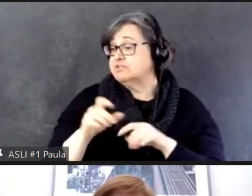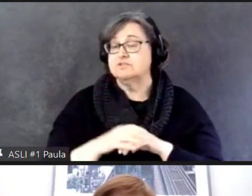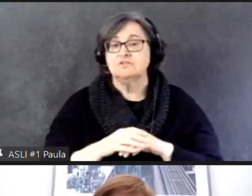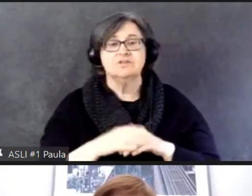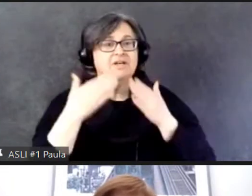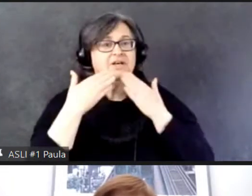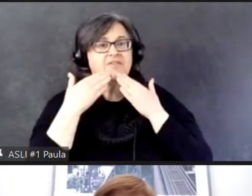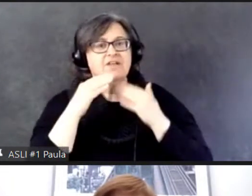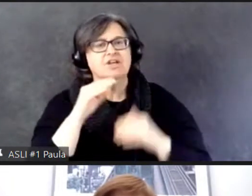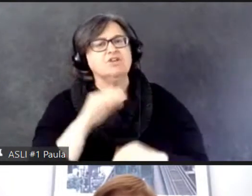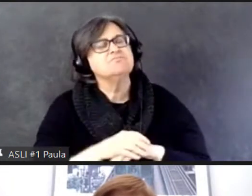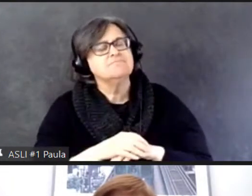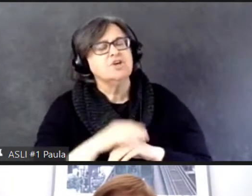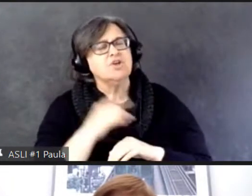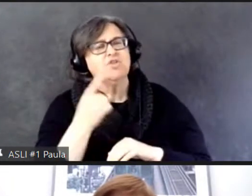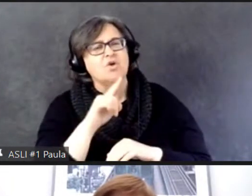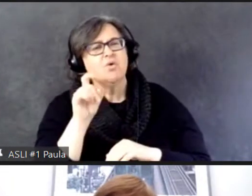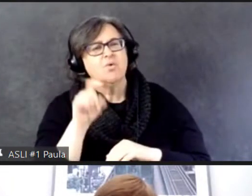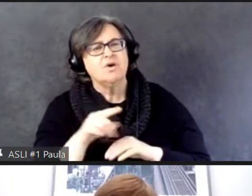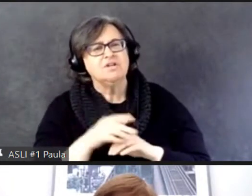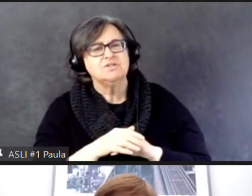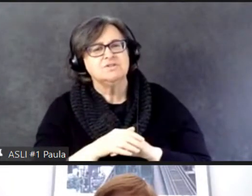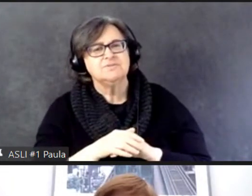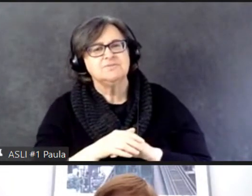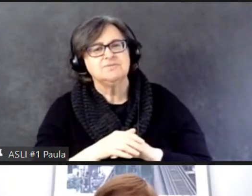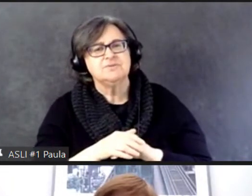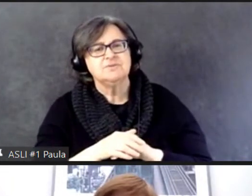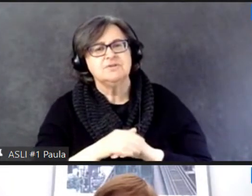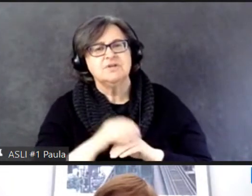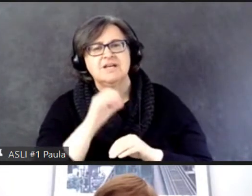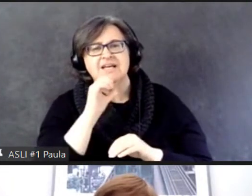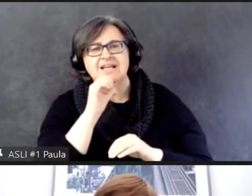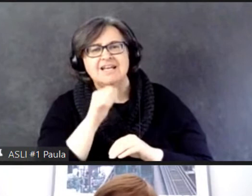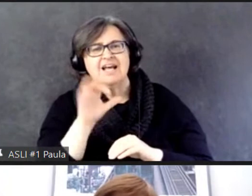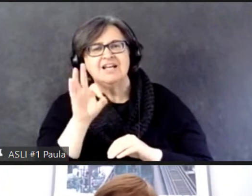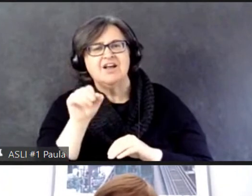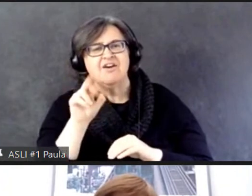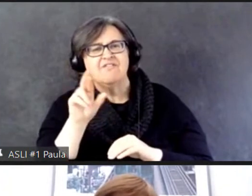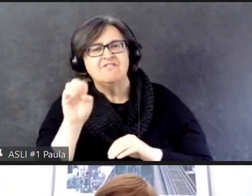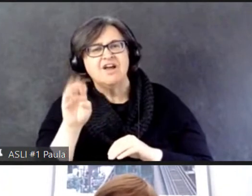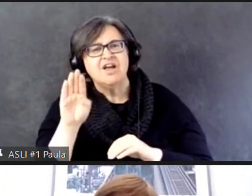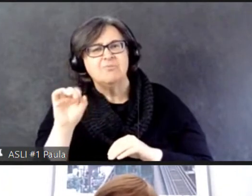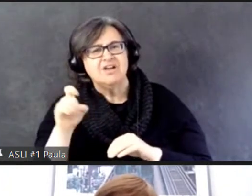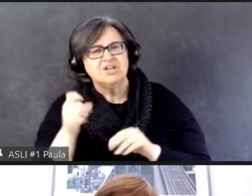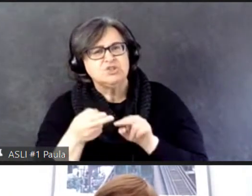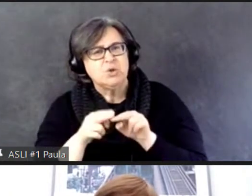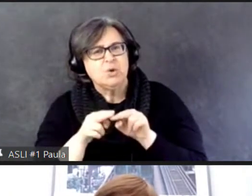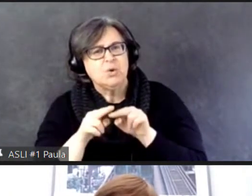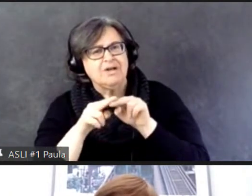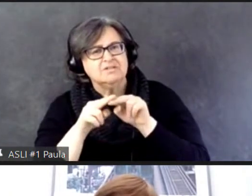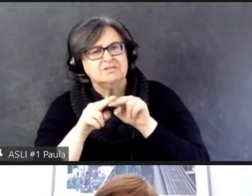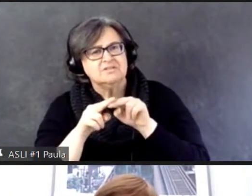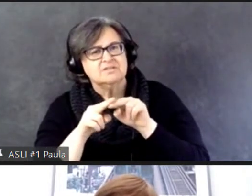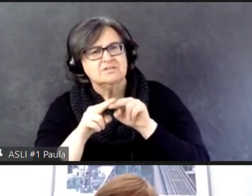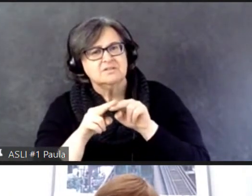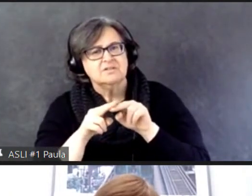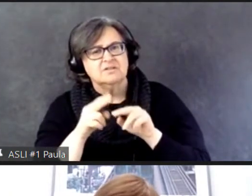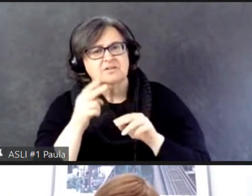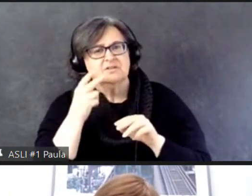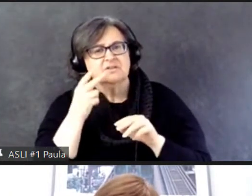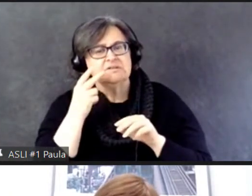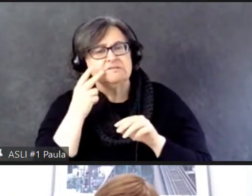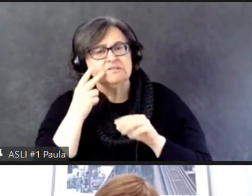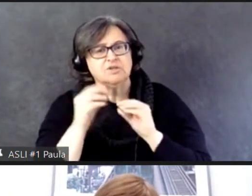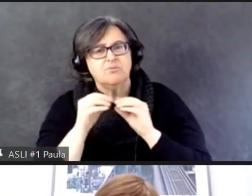Thanks, Jeremy. The only question I have is just about non-fare box revenues. I mean, it looks like they're going up. You can see more ads on buses